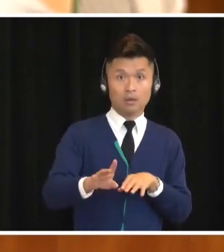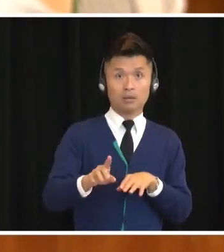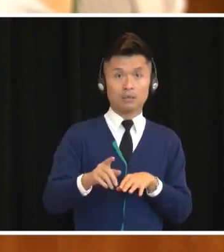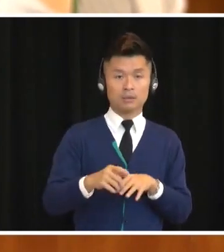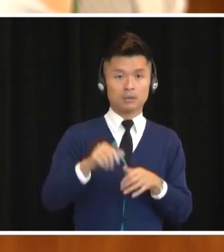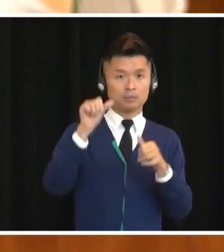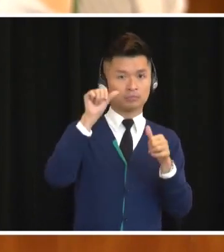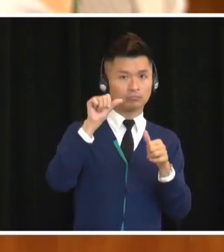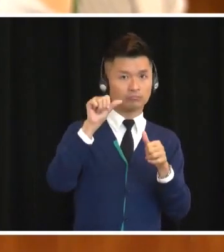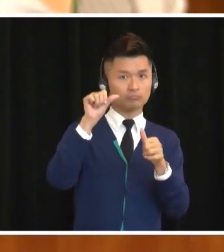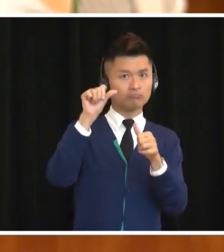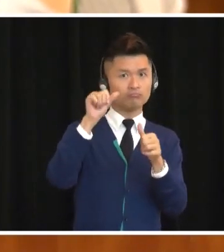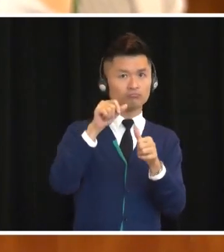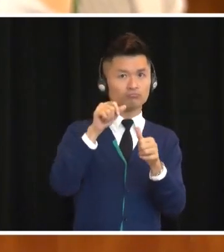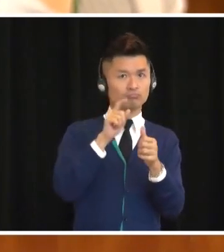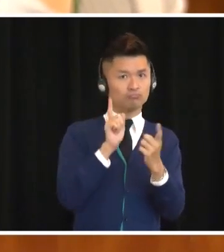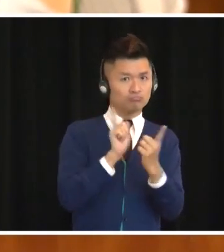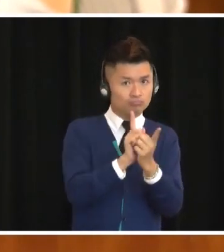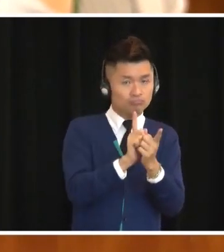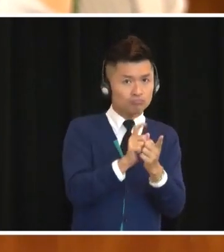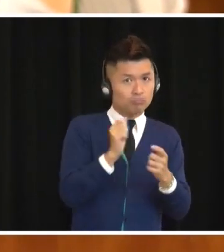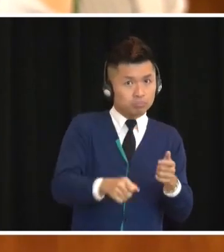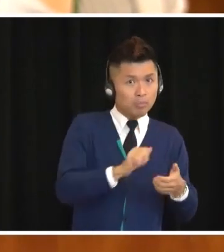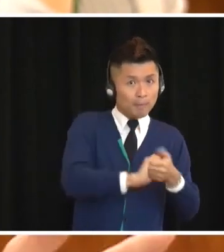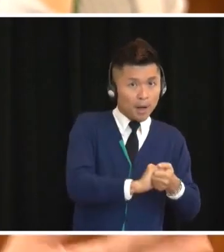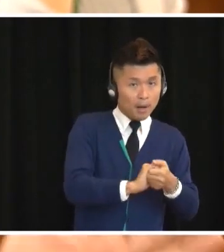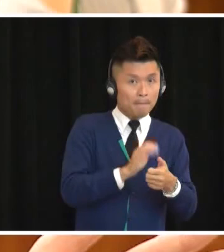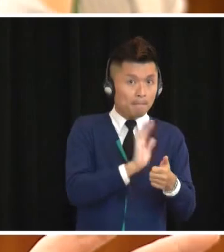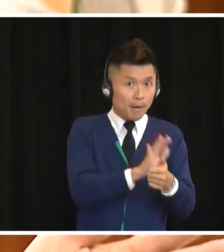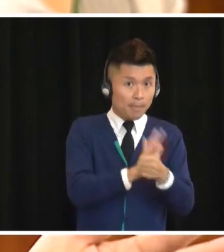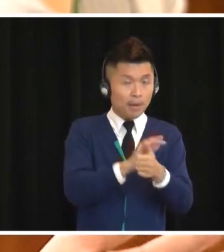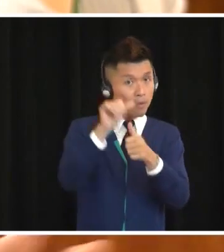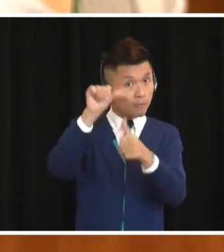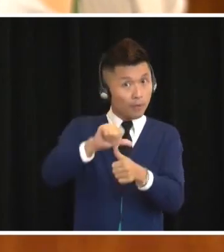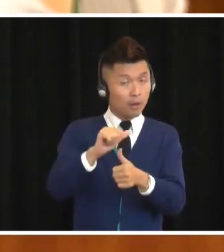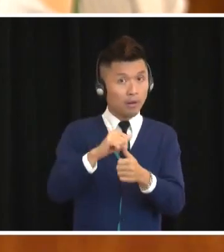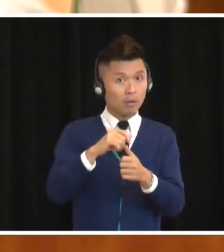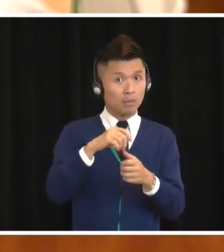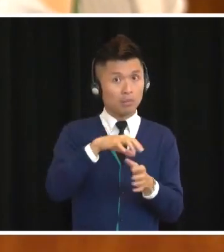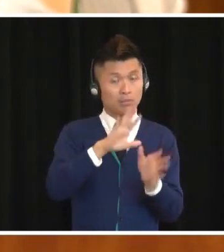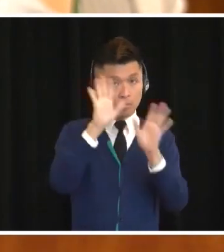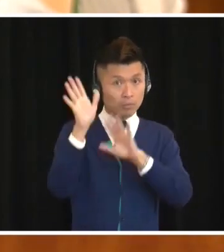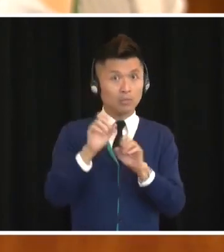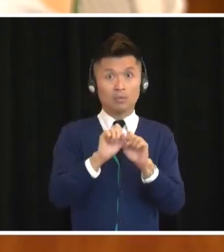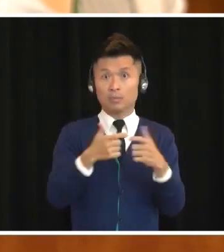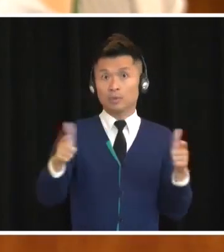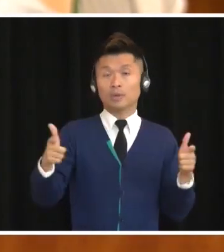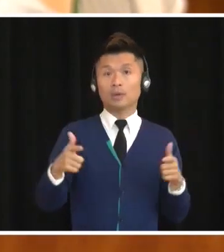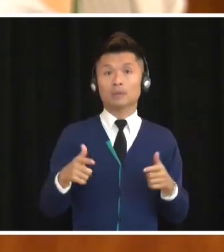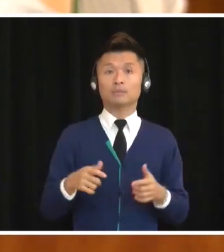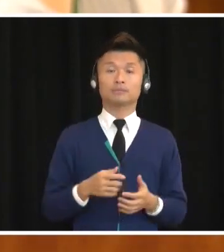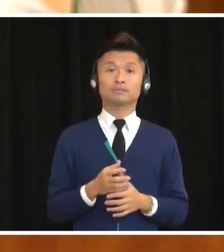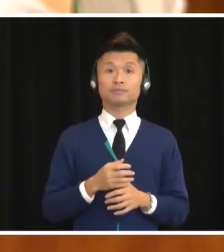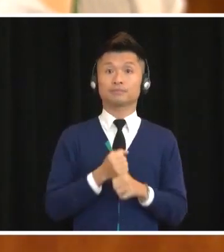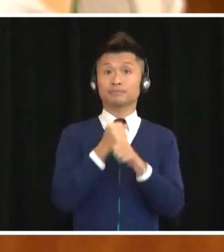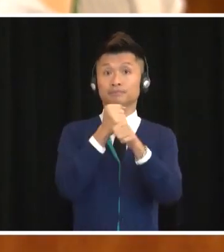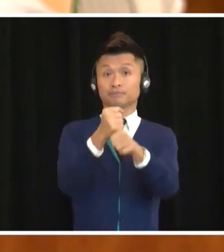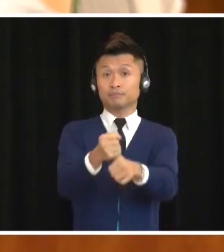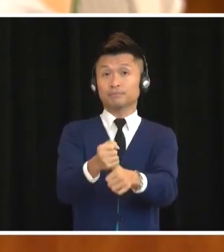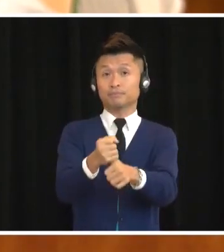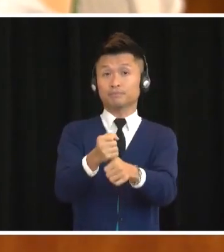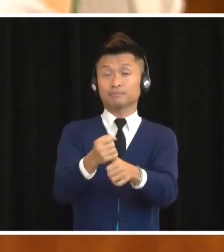differences between the ruling not to hear the case versus the ruling to initiate a trial.